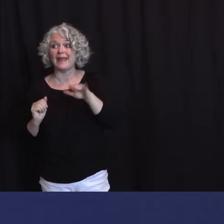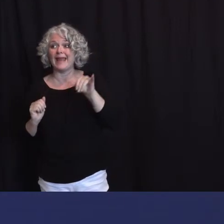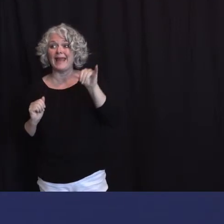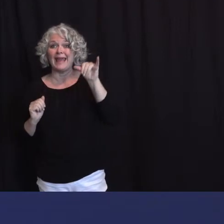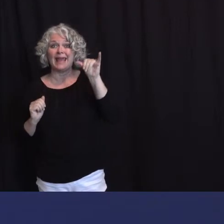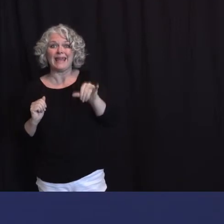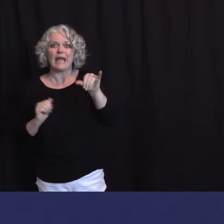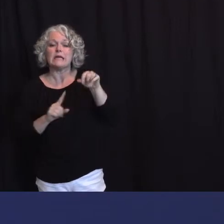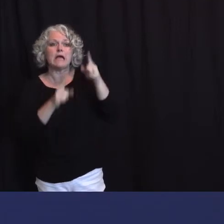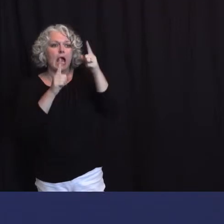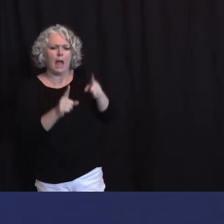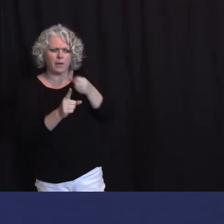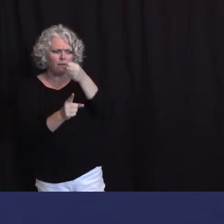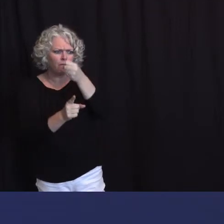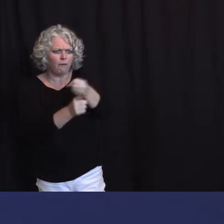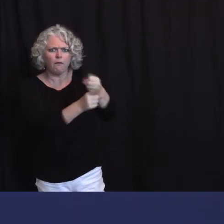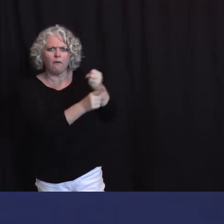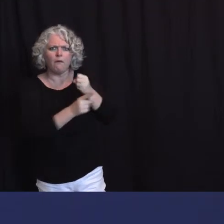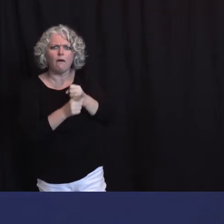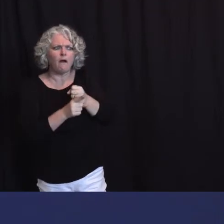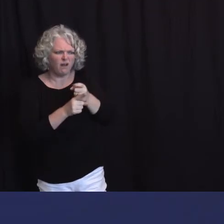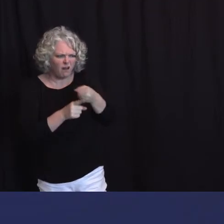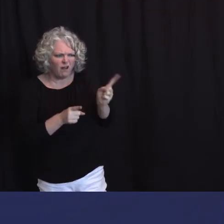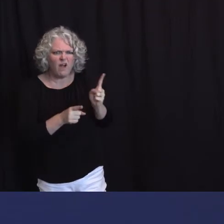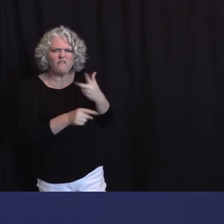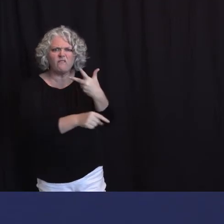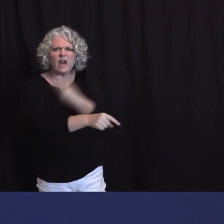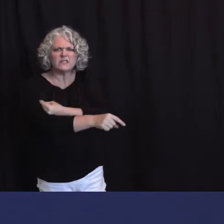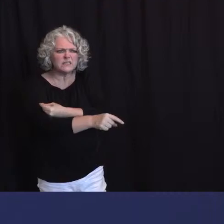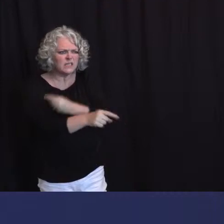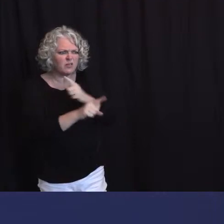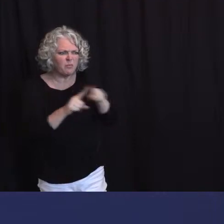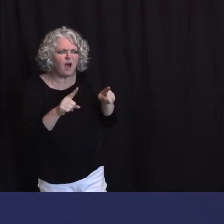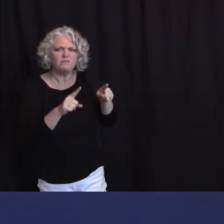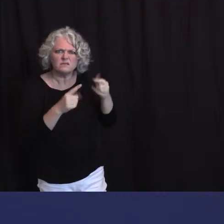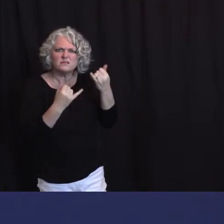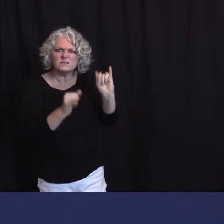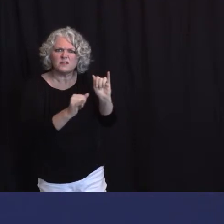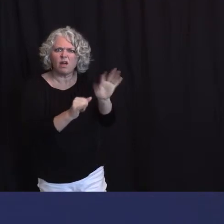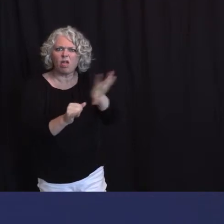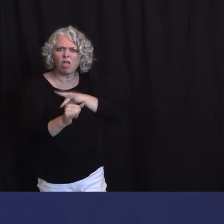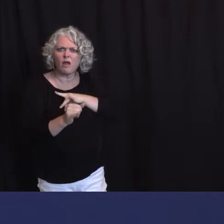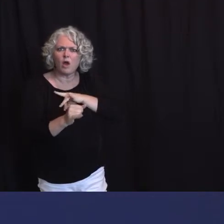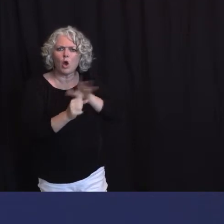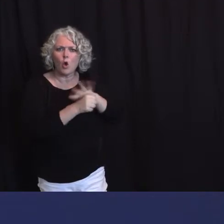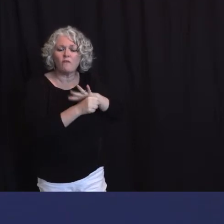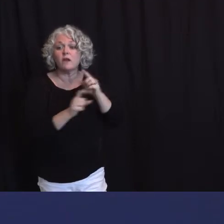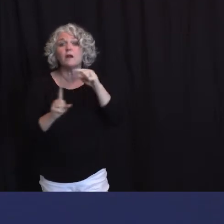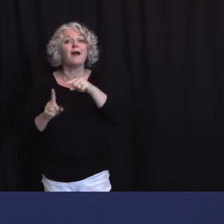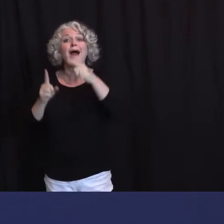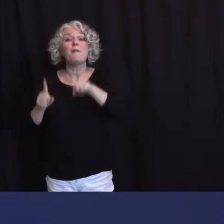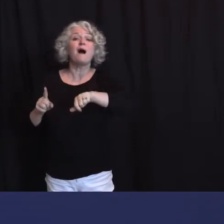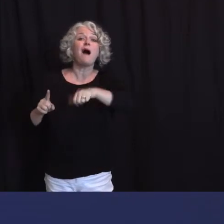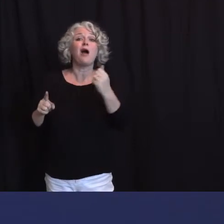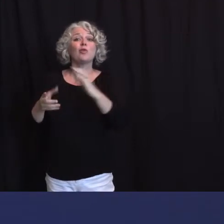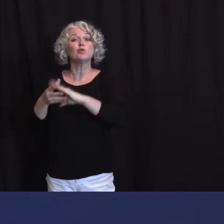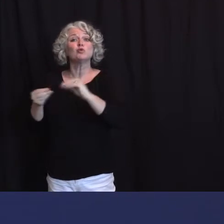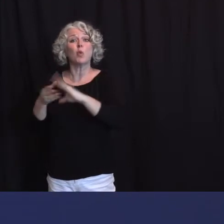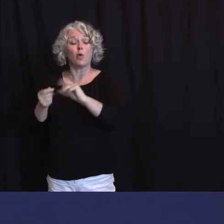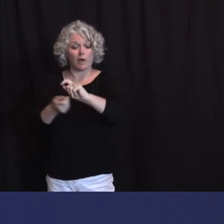when they had some cases a couple of weeks ago. There was a golfing situation this weekend where even folks who are getting it,